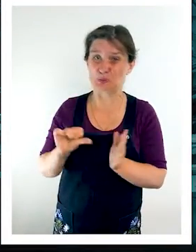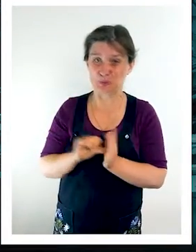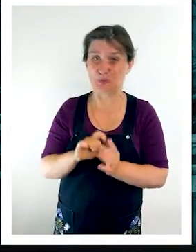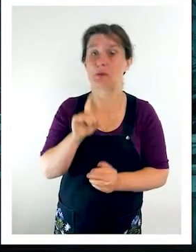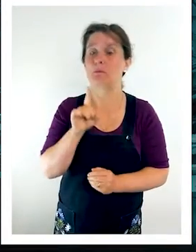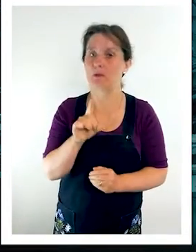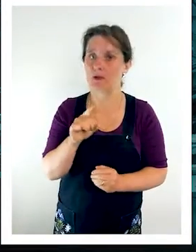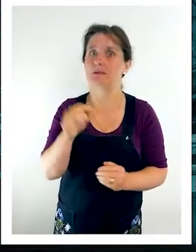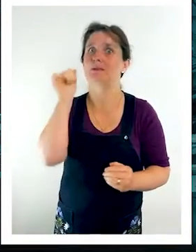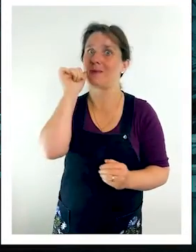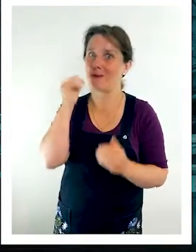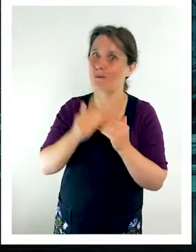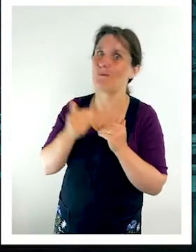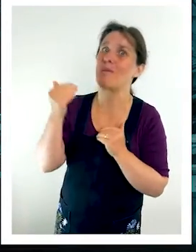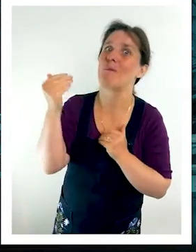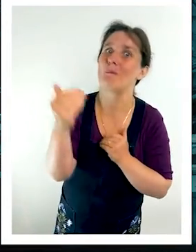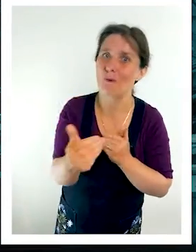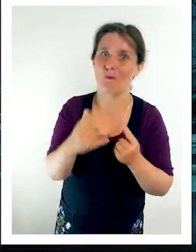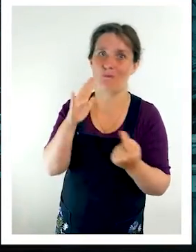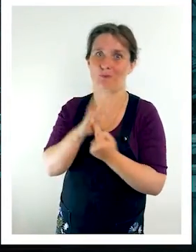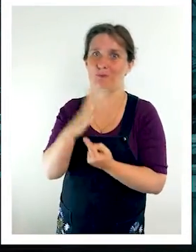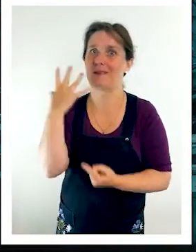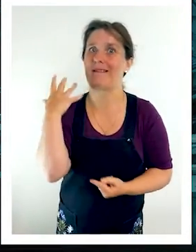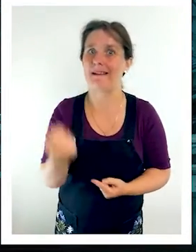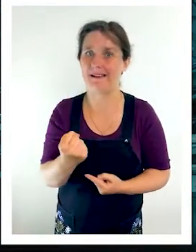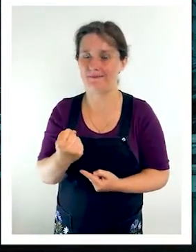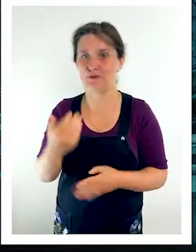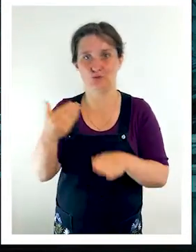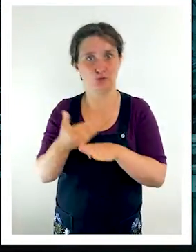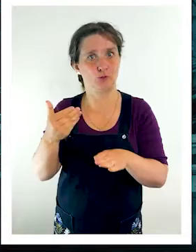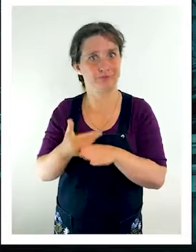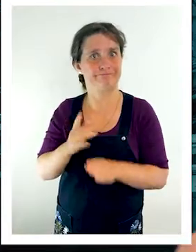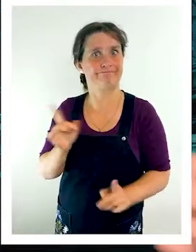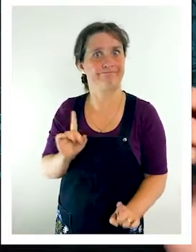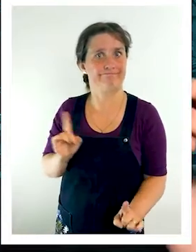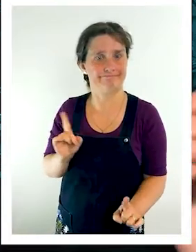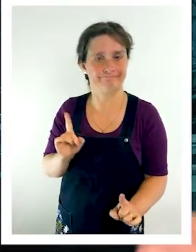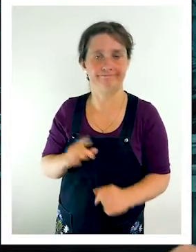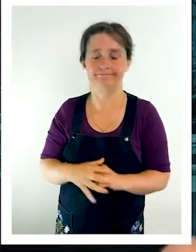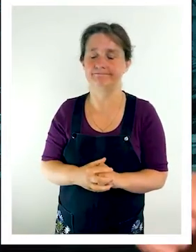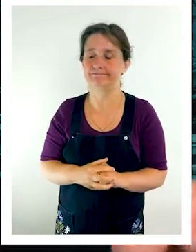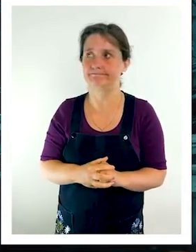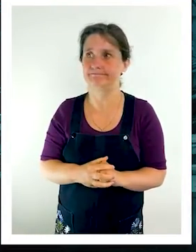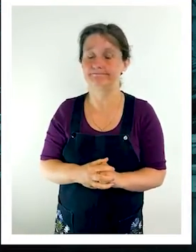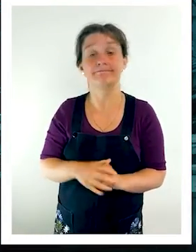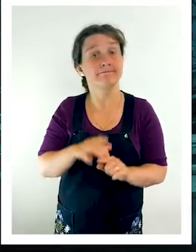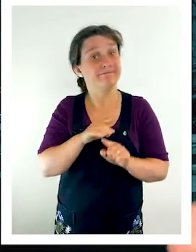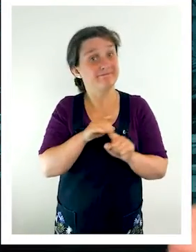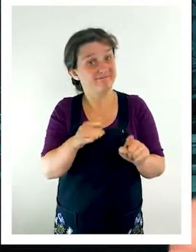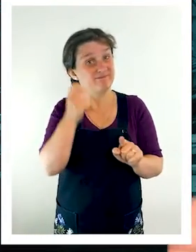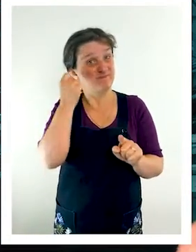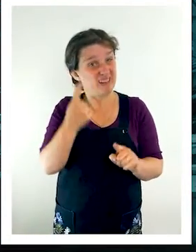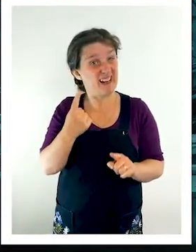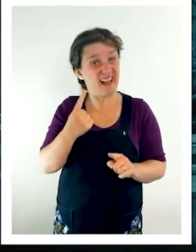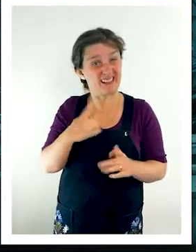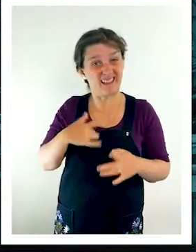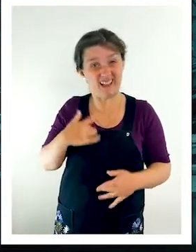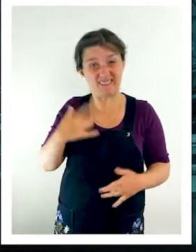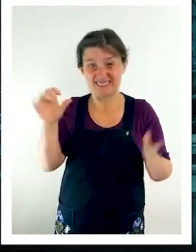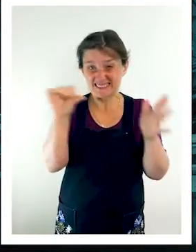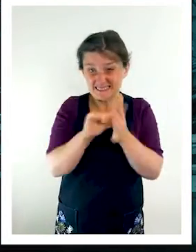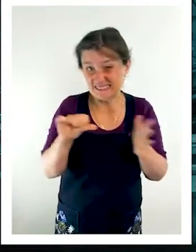more important for them to do. You see, they realised that even though life was hard for them right